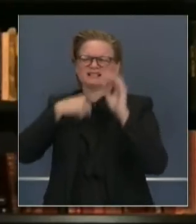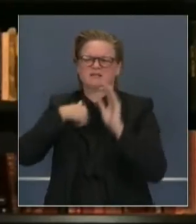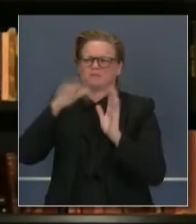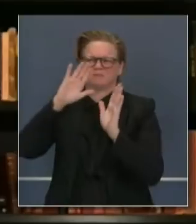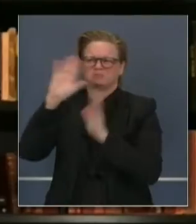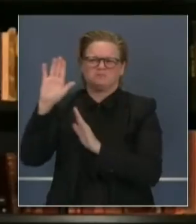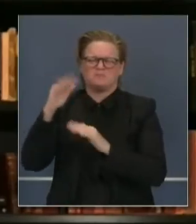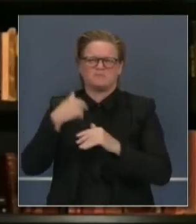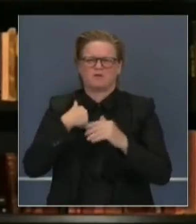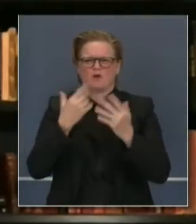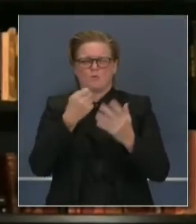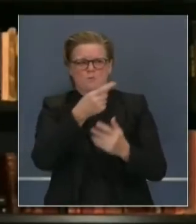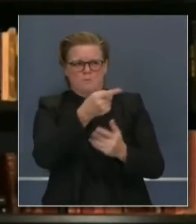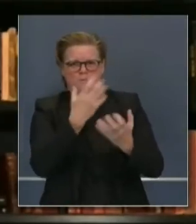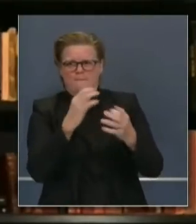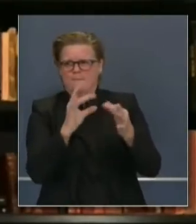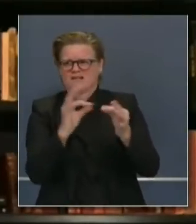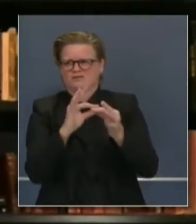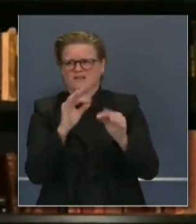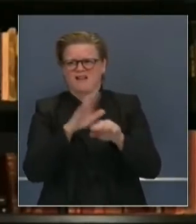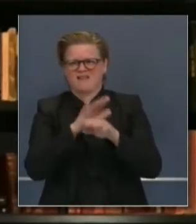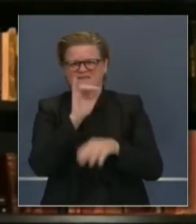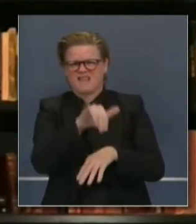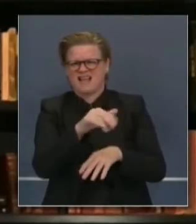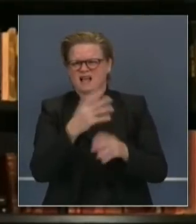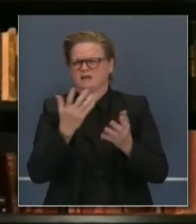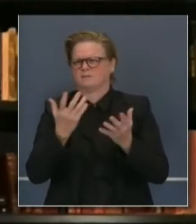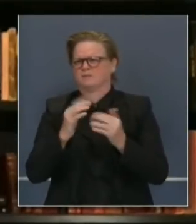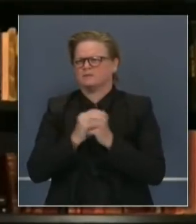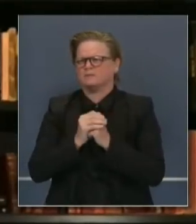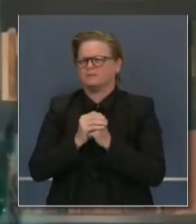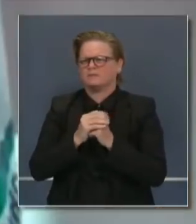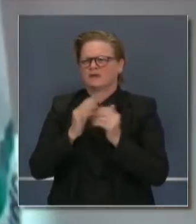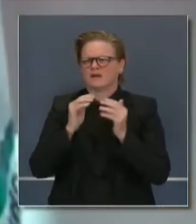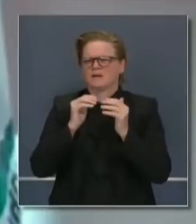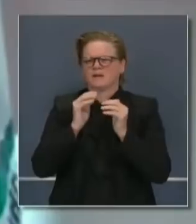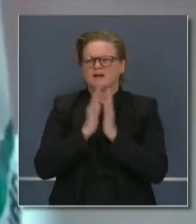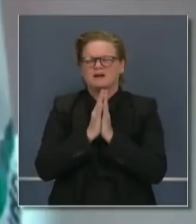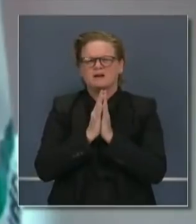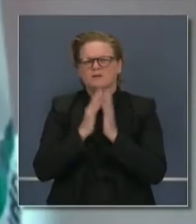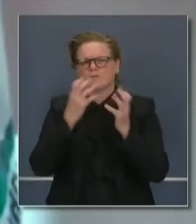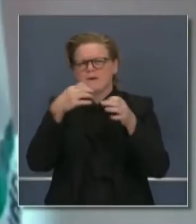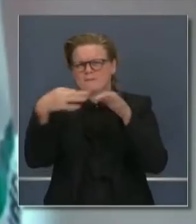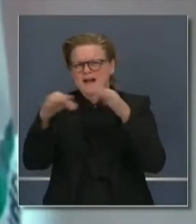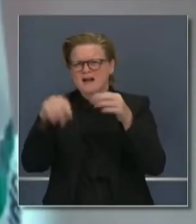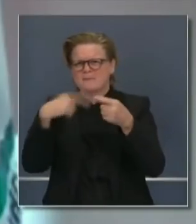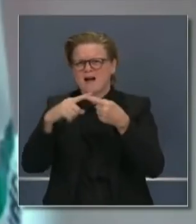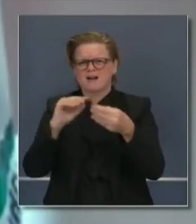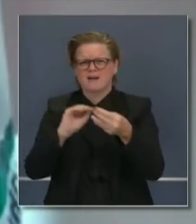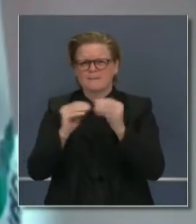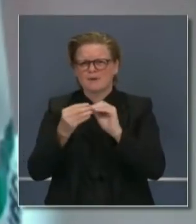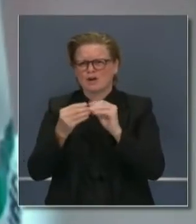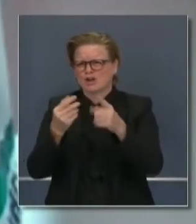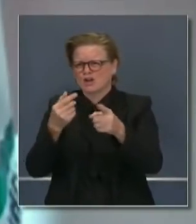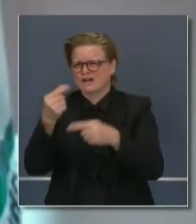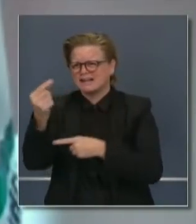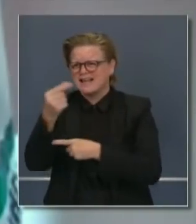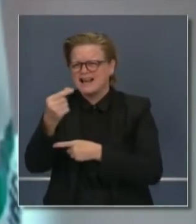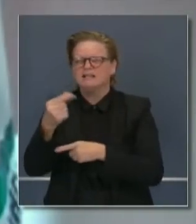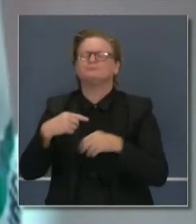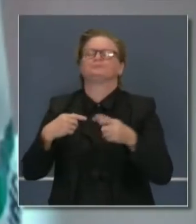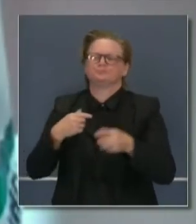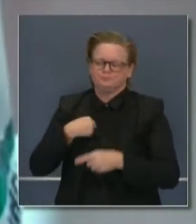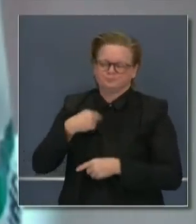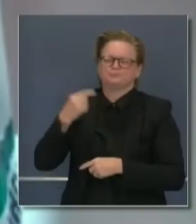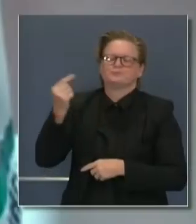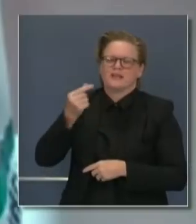being cautious in terms of how we plan around that number. Yeah, thanks for the question, Governor. I think you're exactly